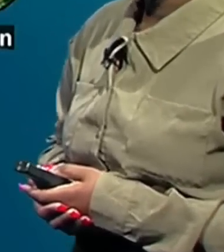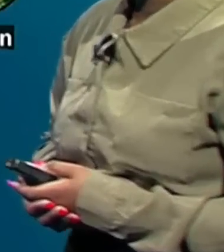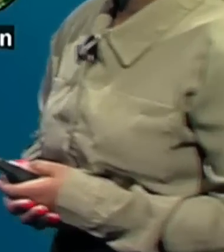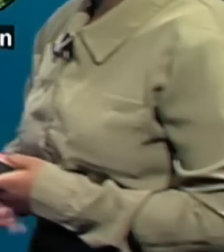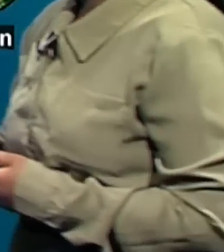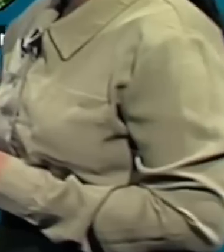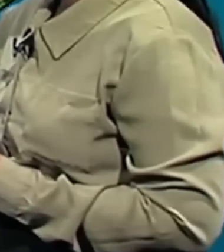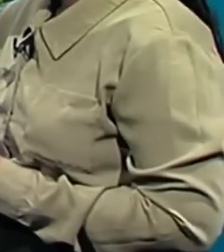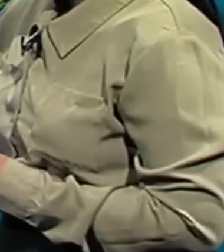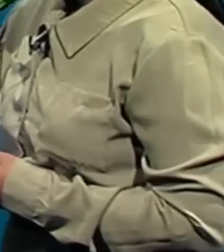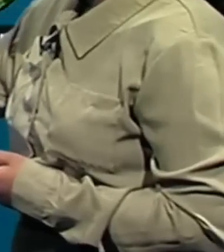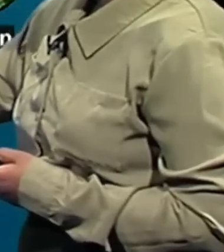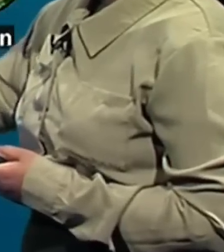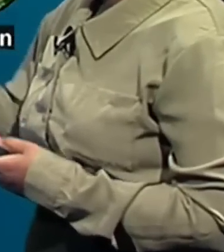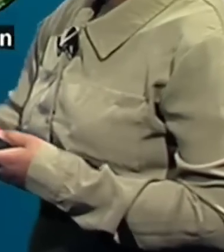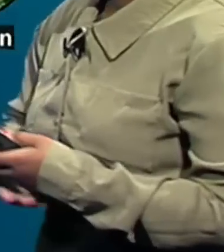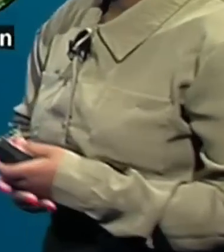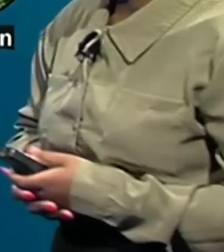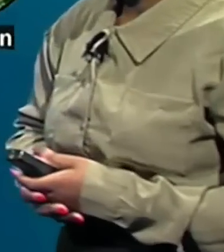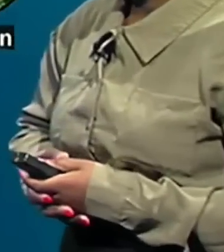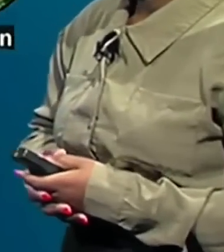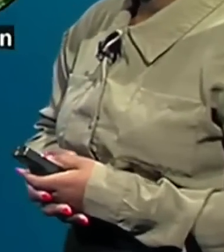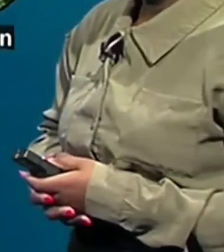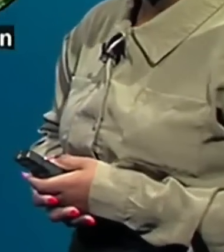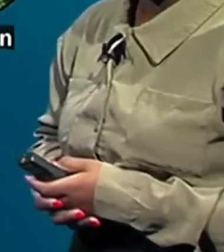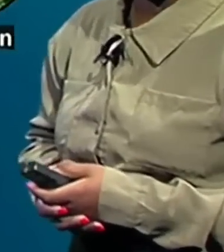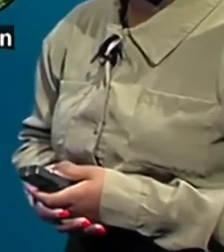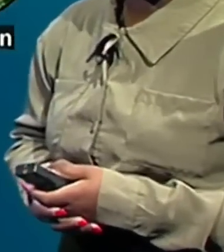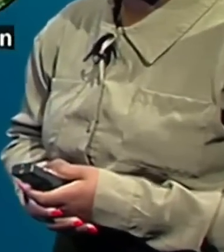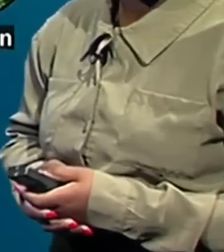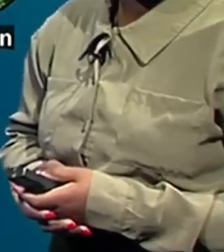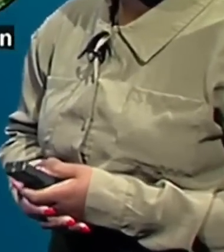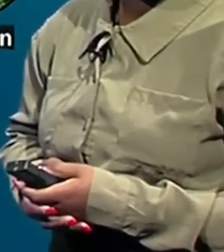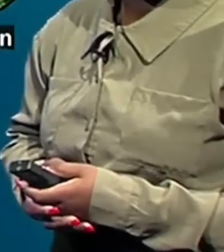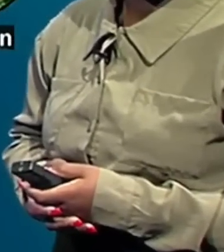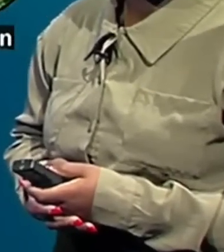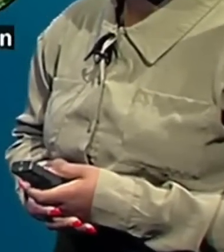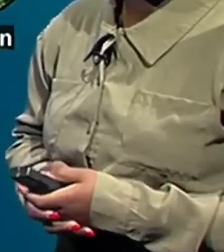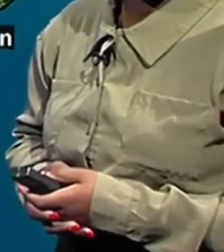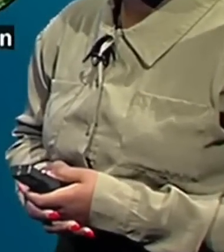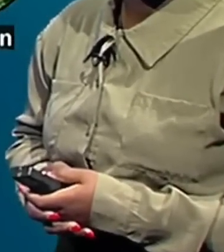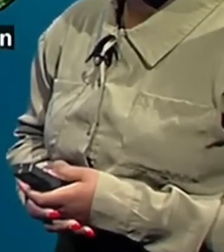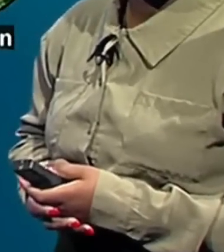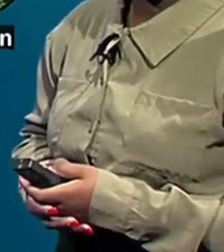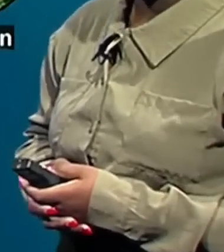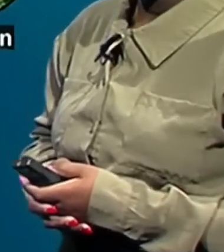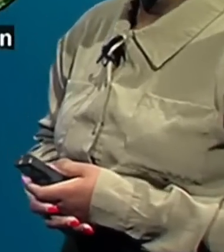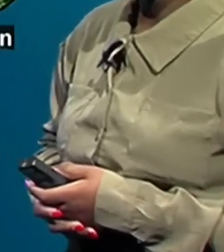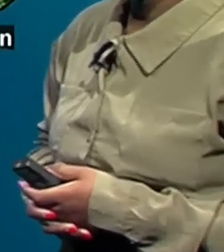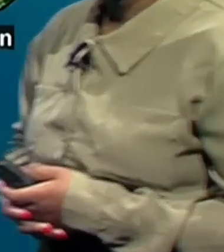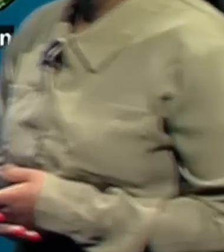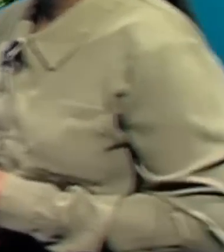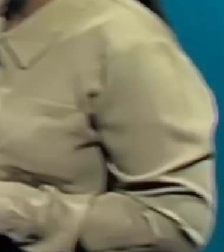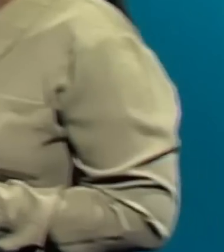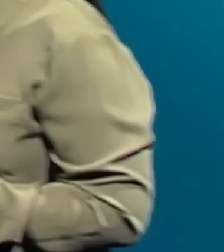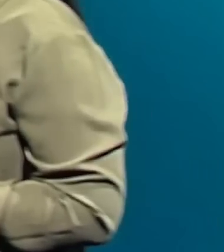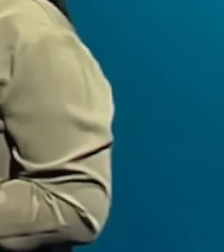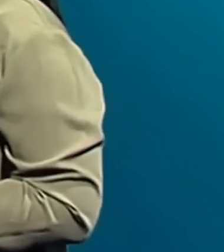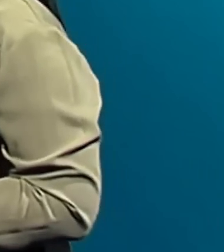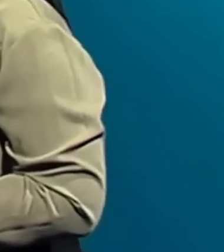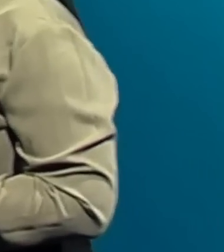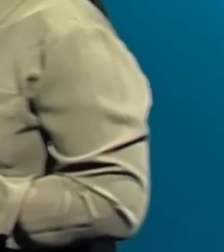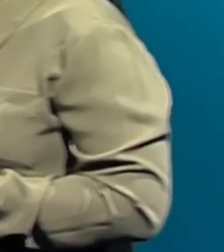tlana le dipula tsa matlakadibe mo profenseng ya mono Gauteng mme go tla go apogile mo diprofenseng tse dingwe re lebelela mo tsatsing la ka moso teng ba ponela